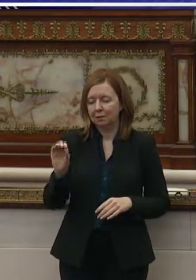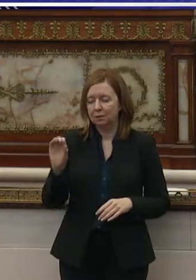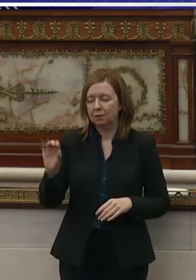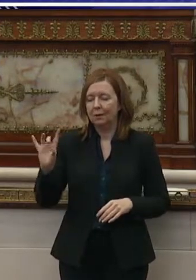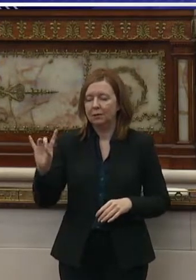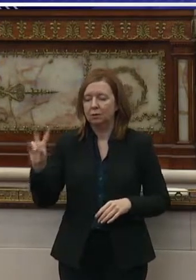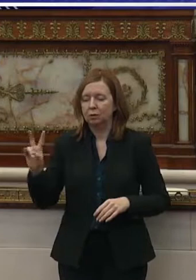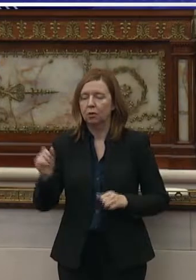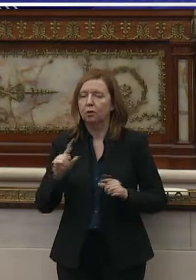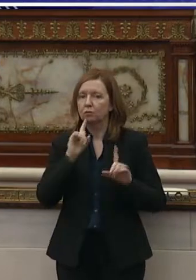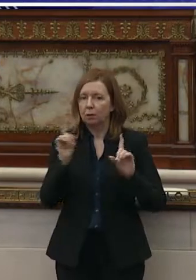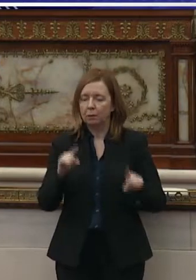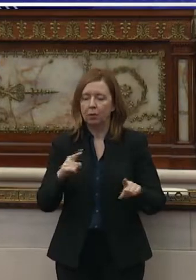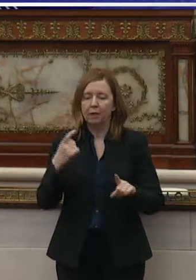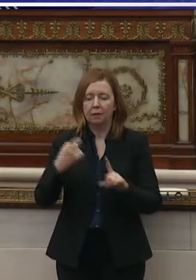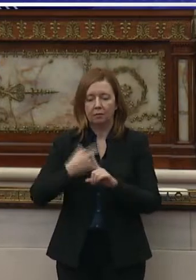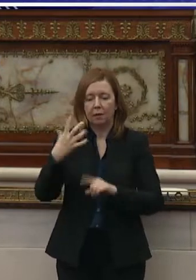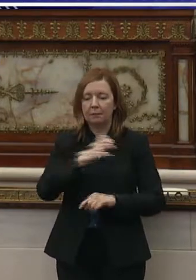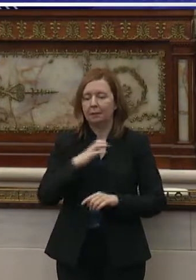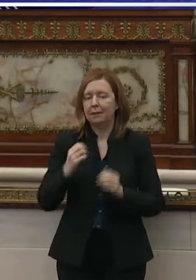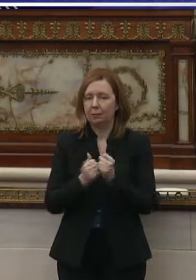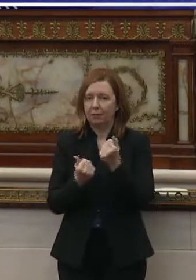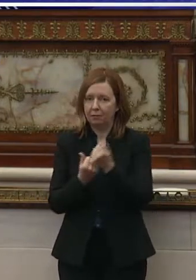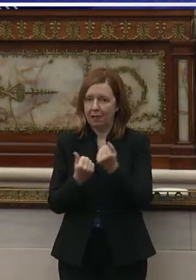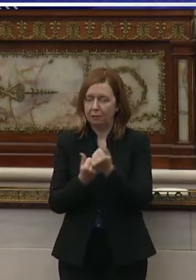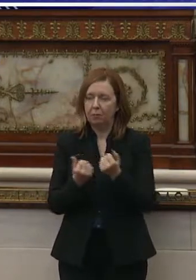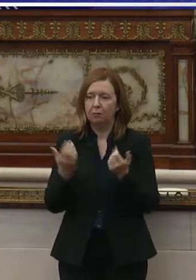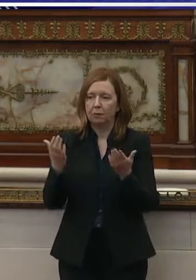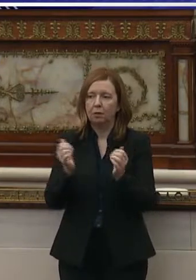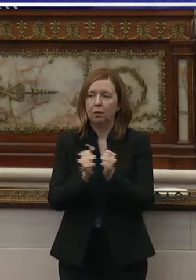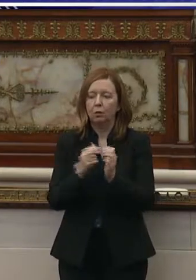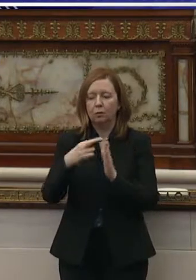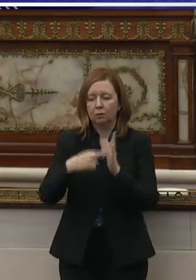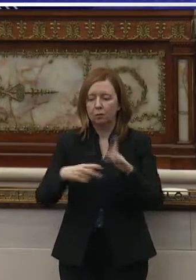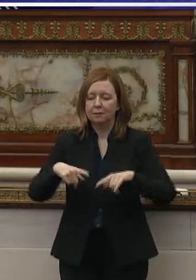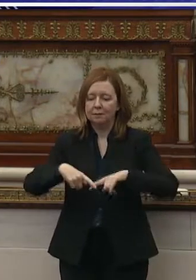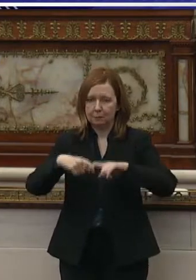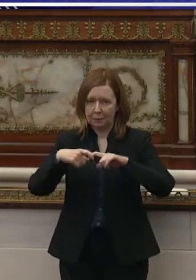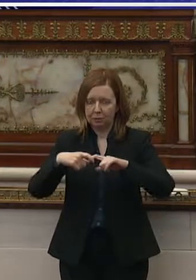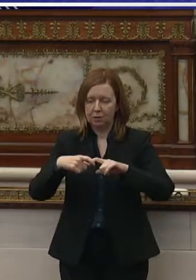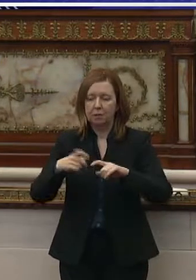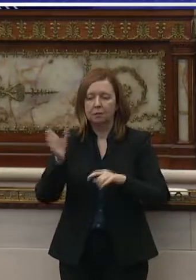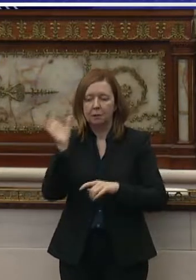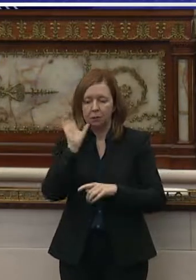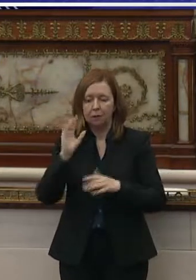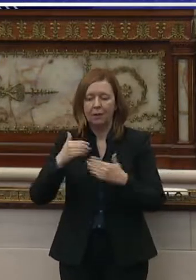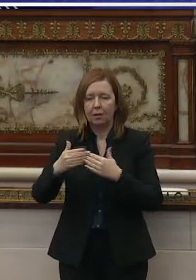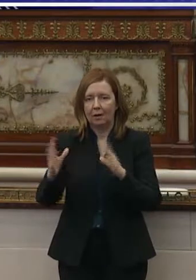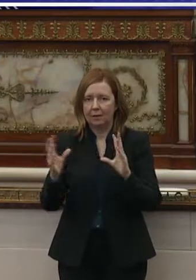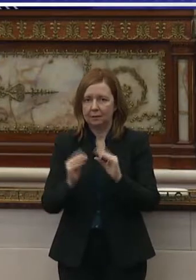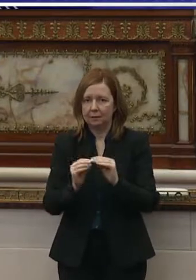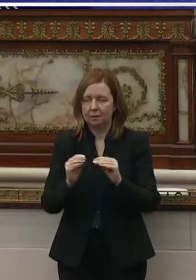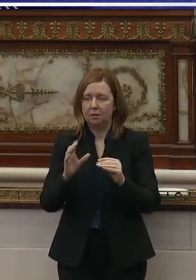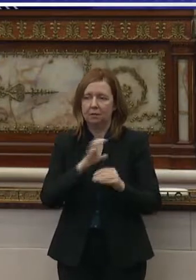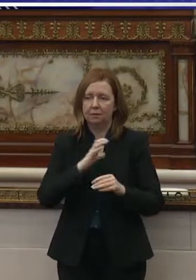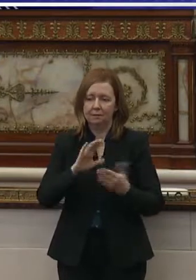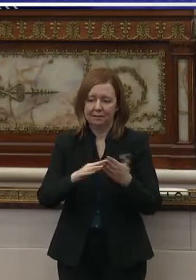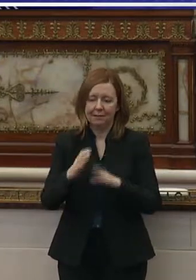210082 be reported out of committee with a favorable recommendation with the rule suspension as to be heard at our next session of City